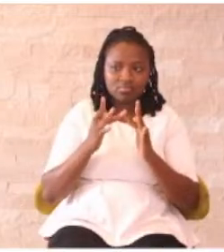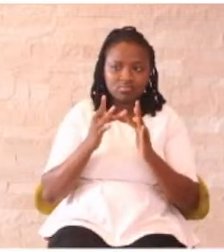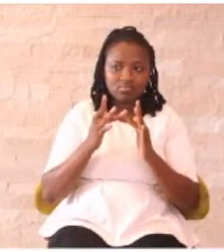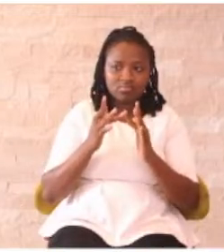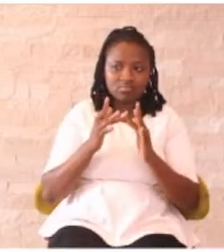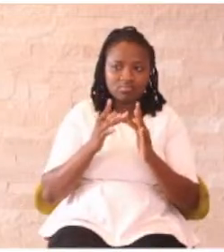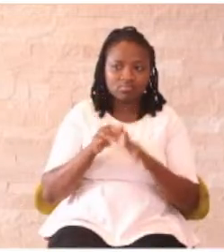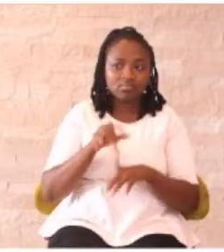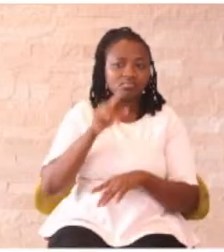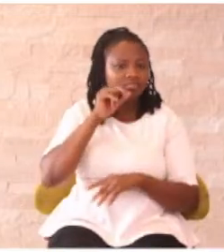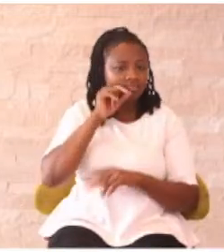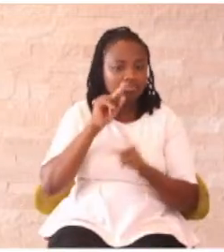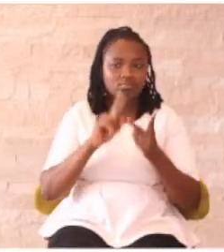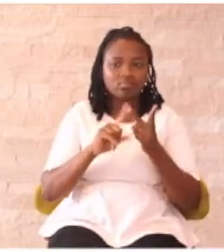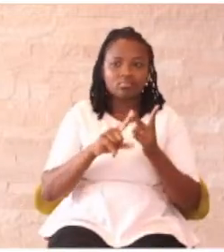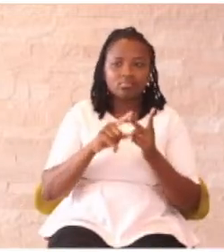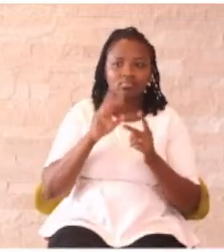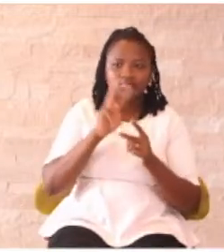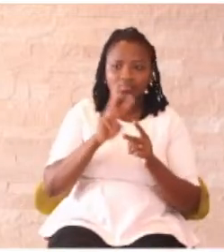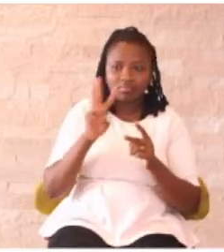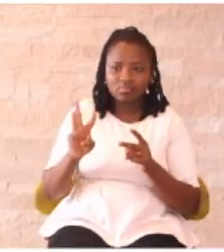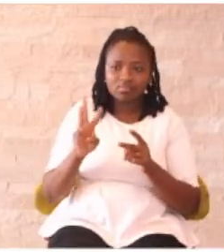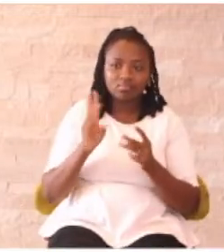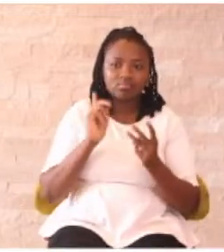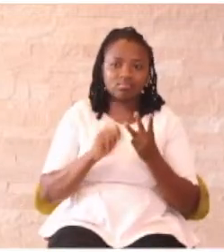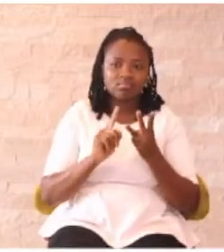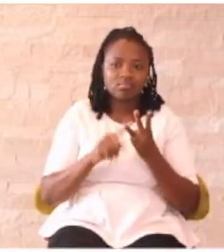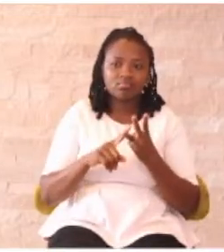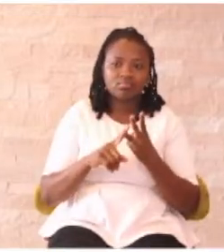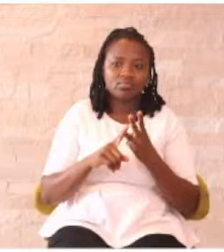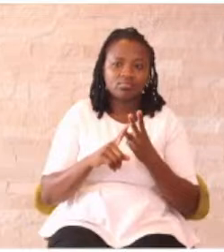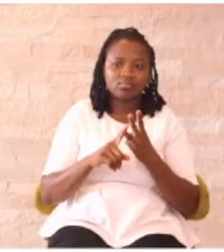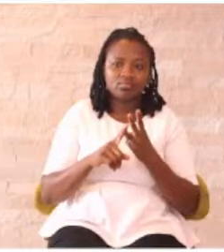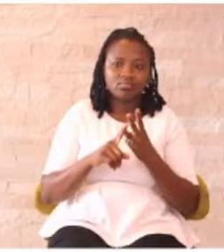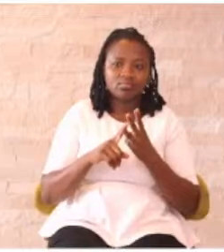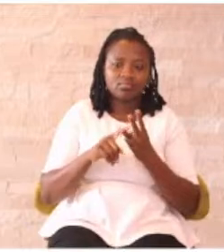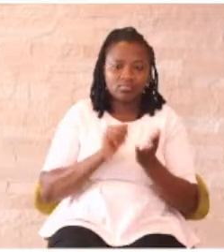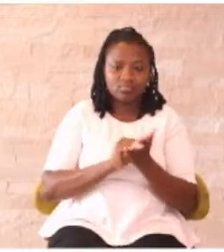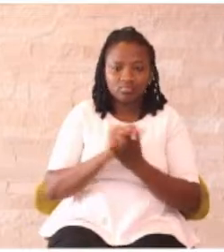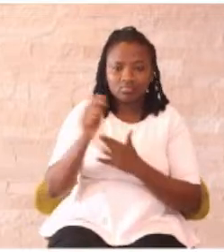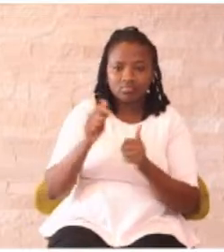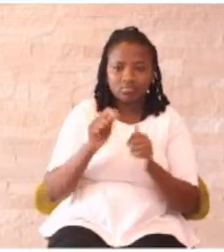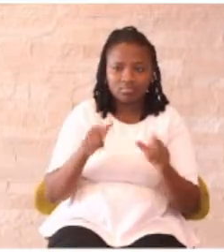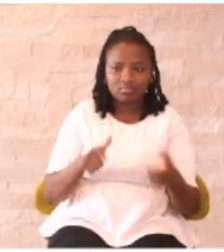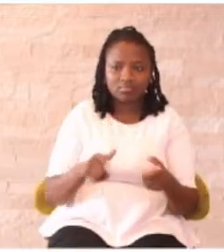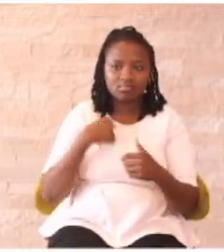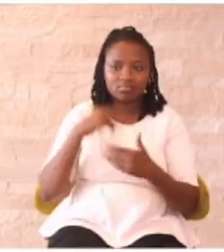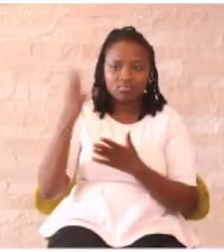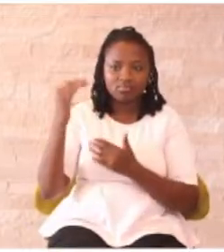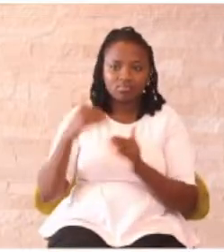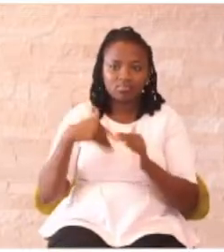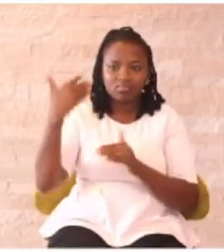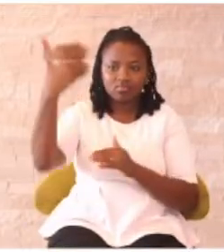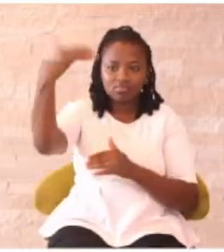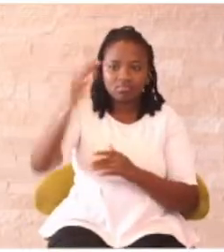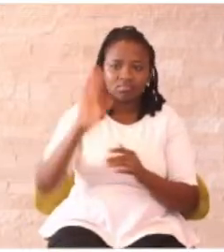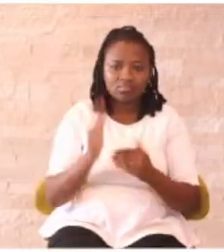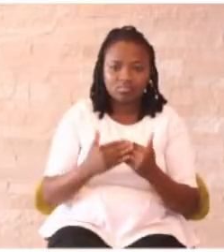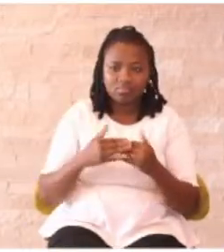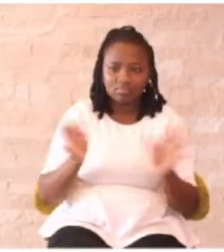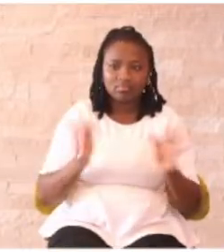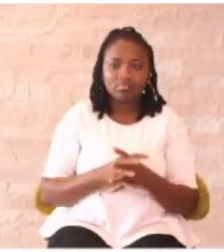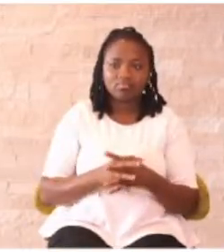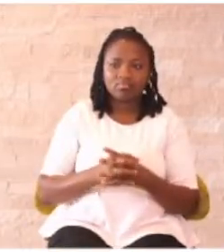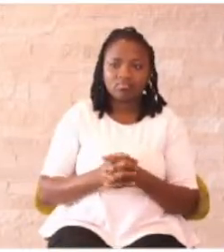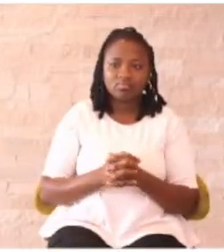X, the websites, the radio, the TV, and the print media. We are hopeful maybe it will be opened later. The other challenge is